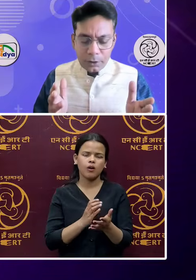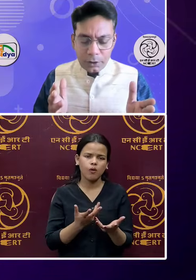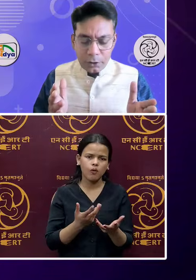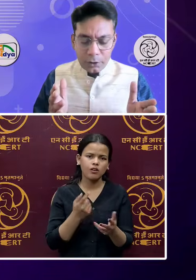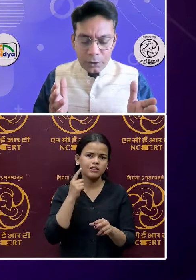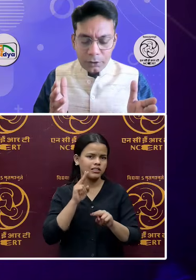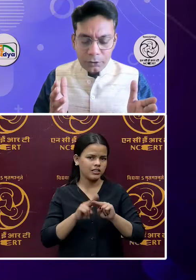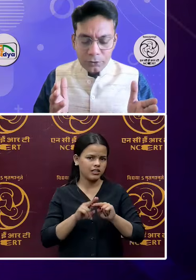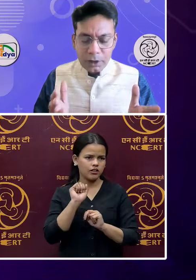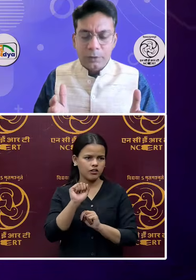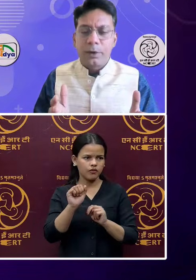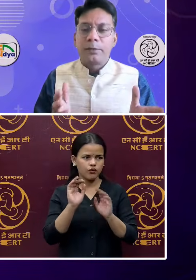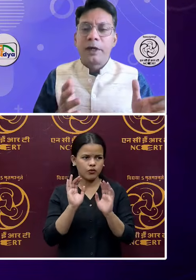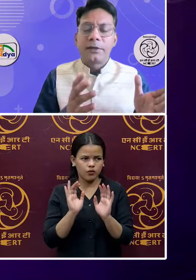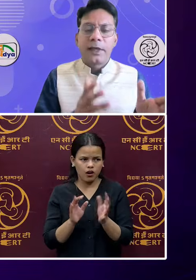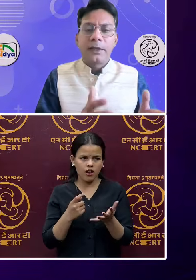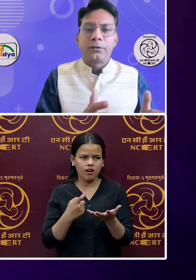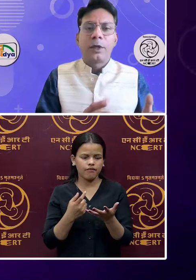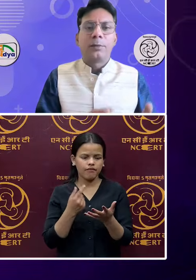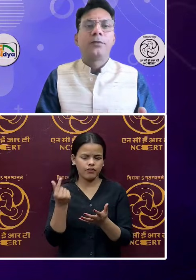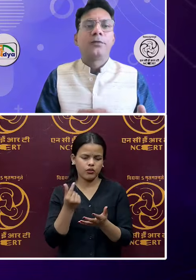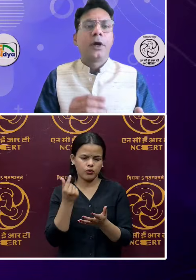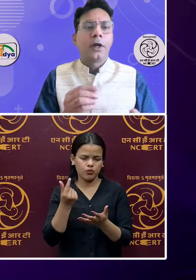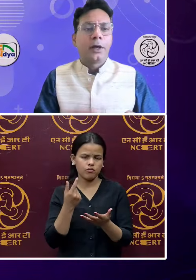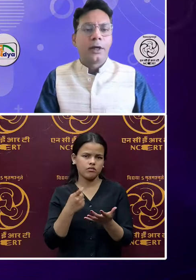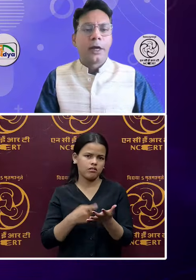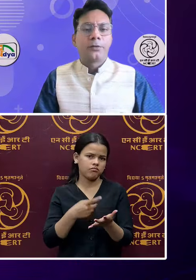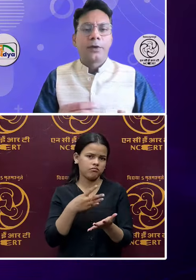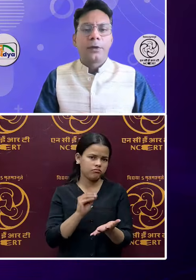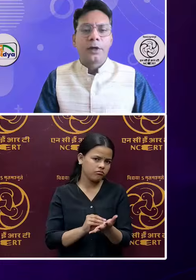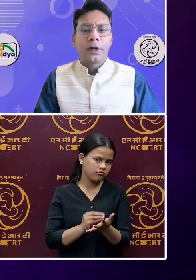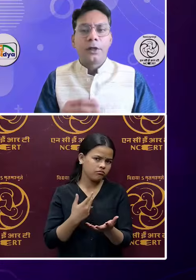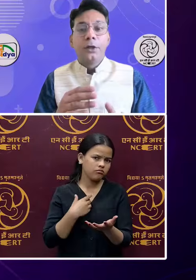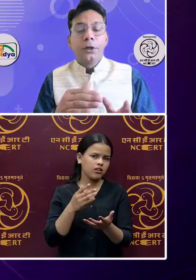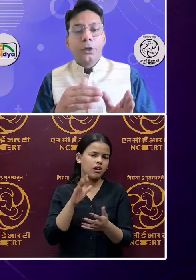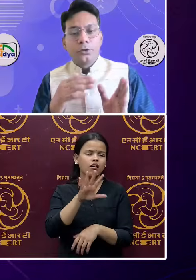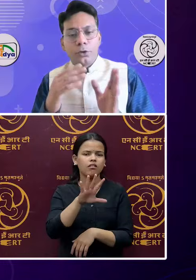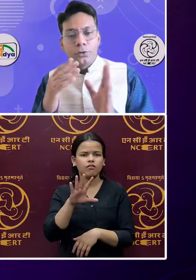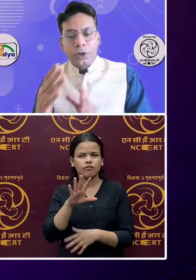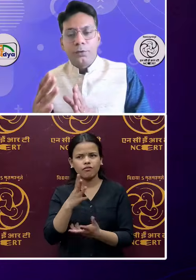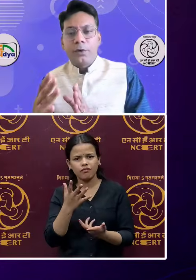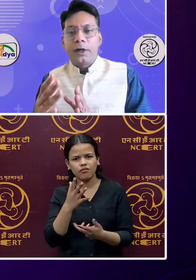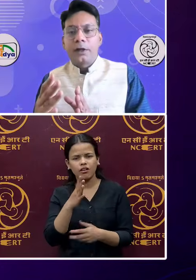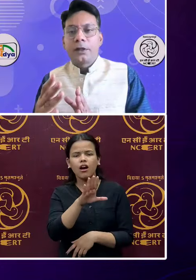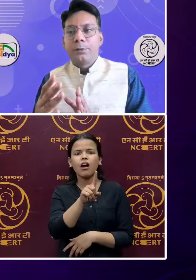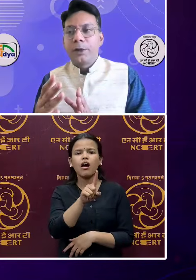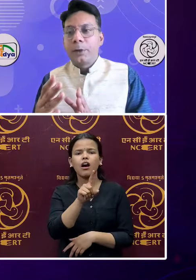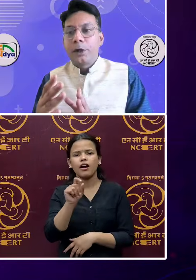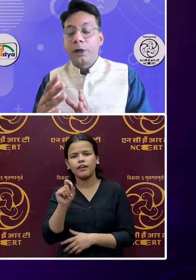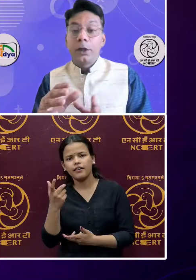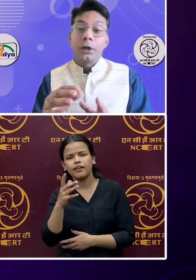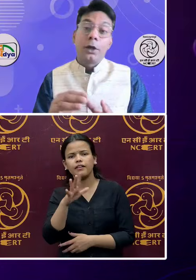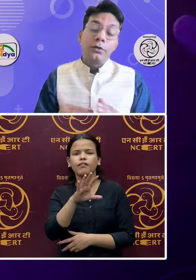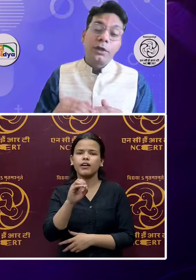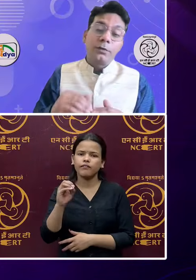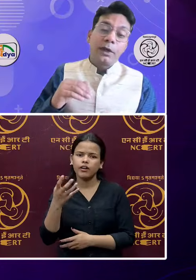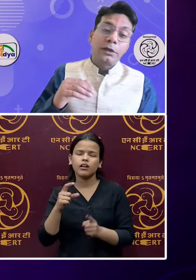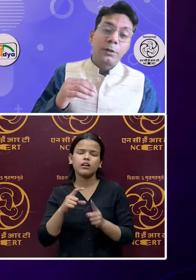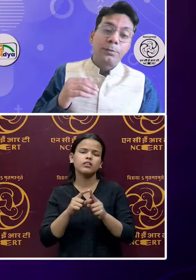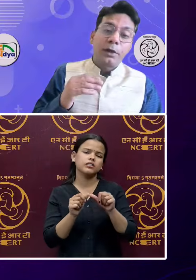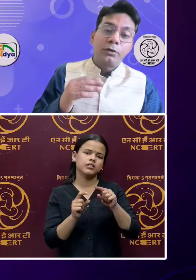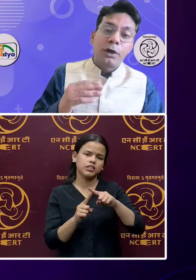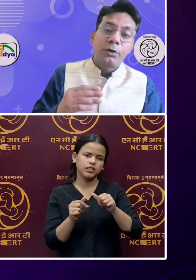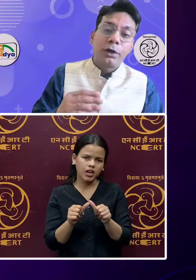if your user requirement is less, maybe for 100, 500, so you see what are the compatibility. Now say